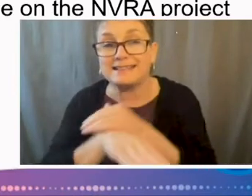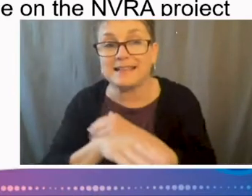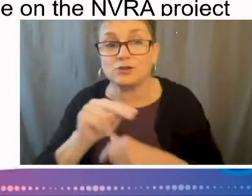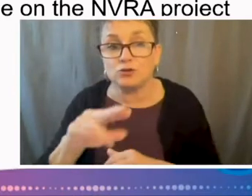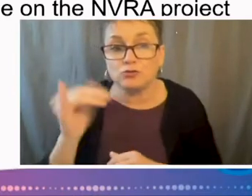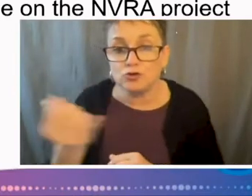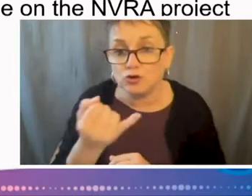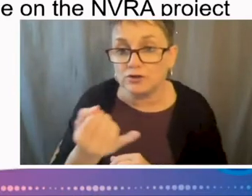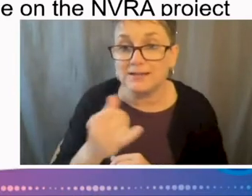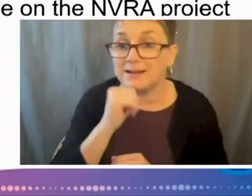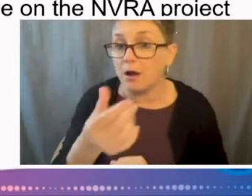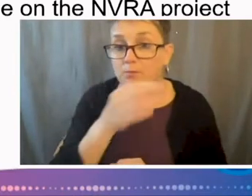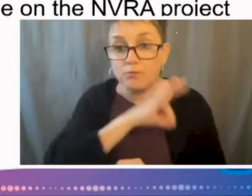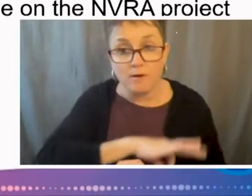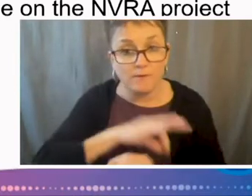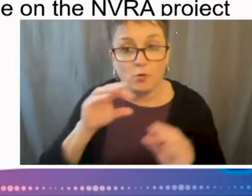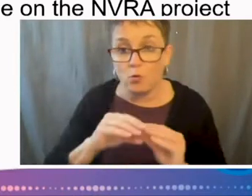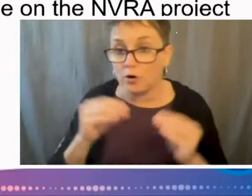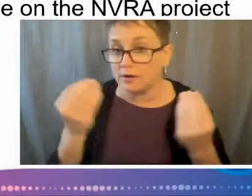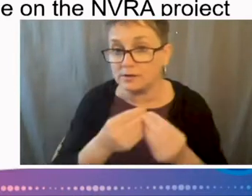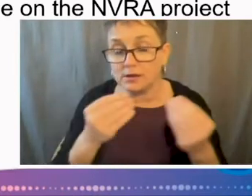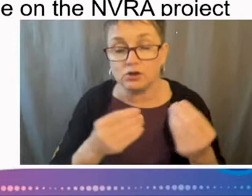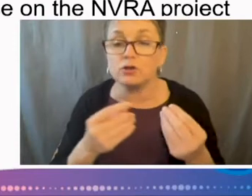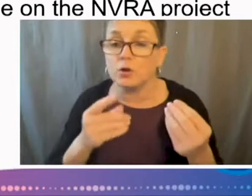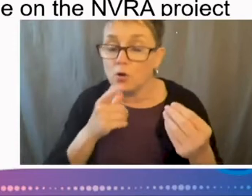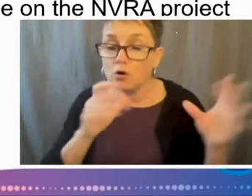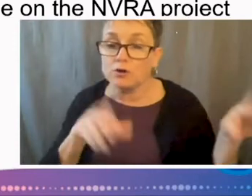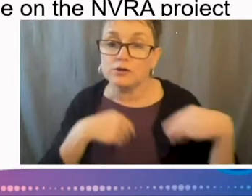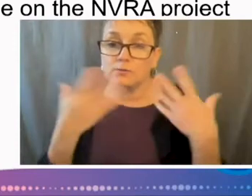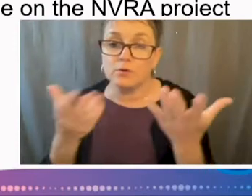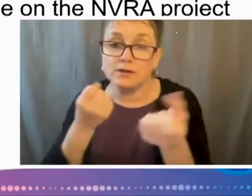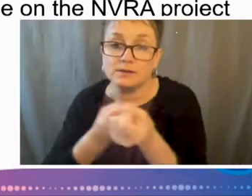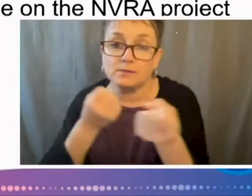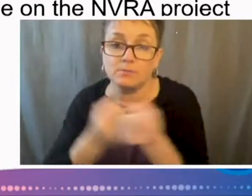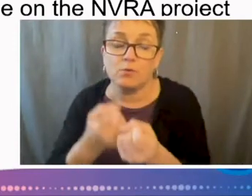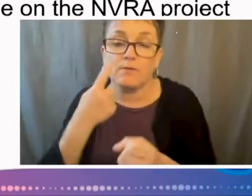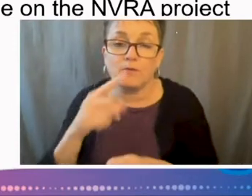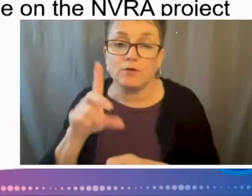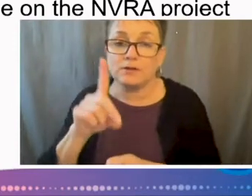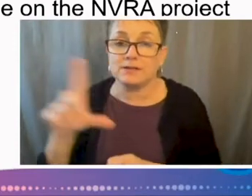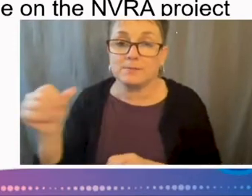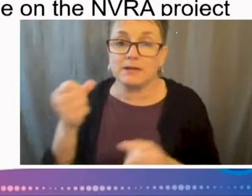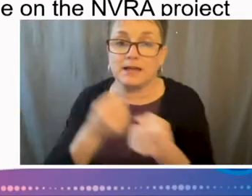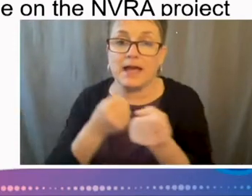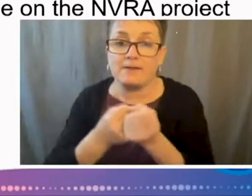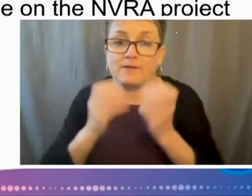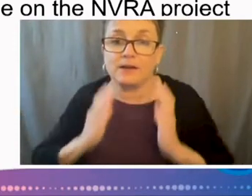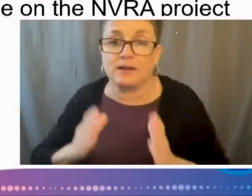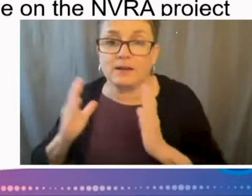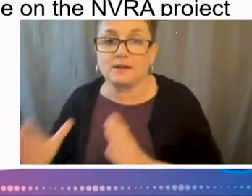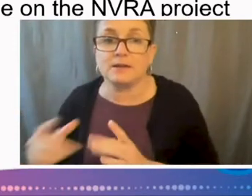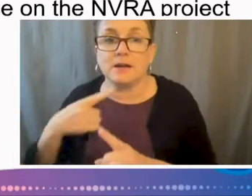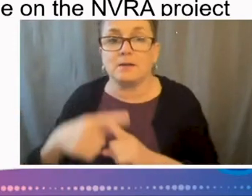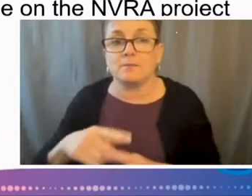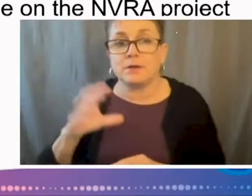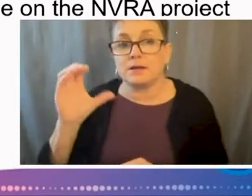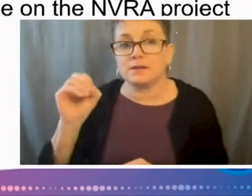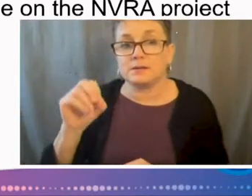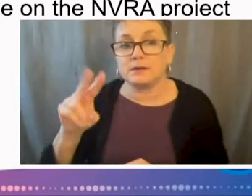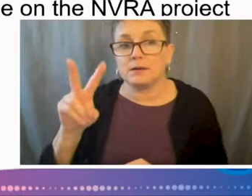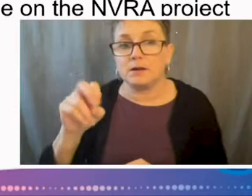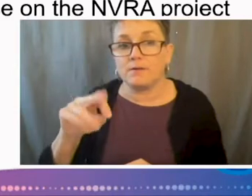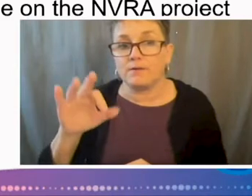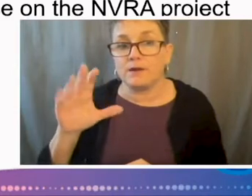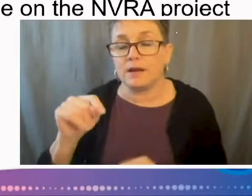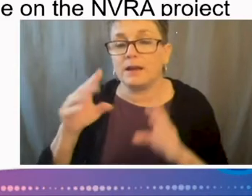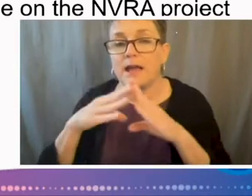organization dedicated to providing support to disability advocates, and Covenant House of New Jersey, a community-based